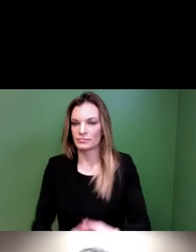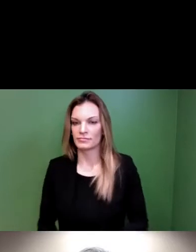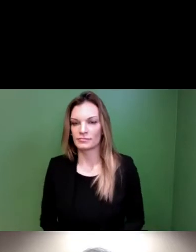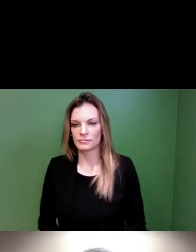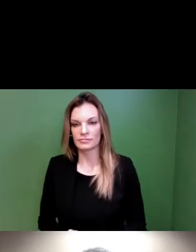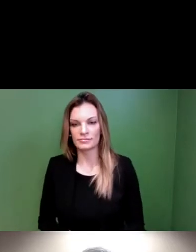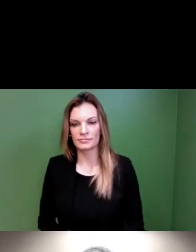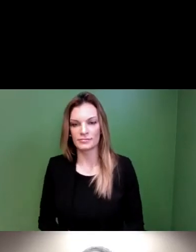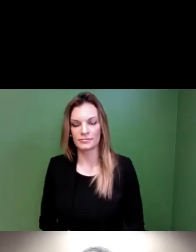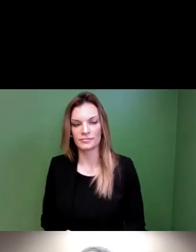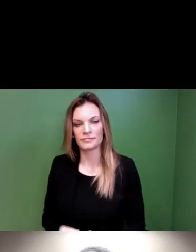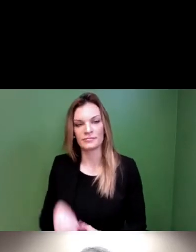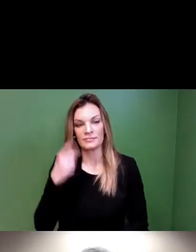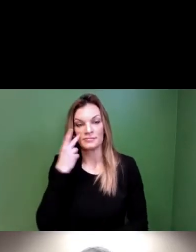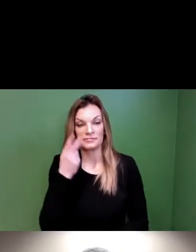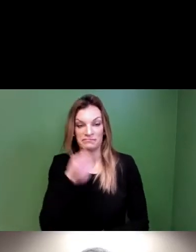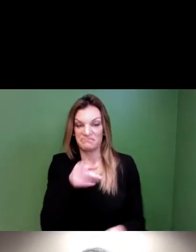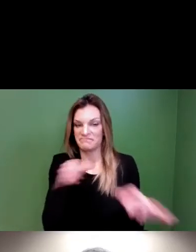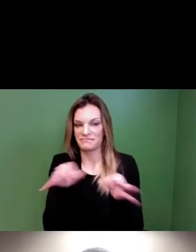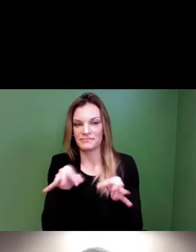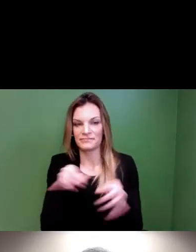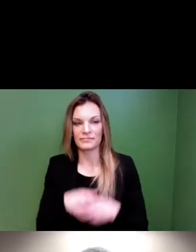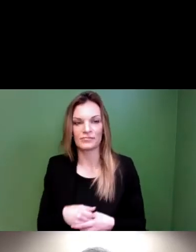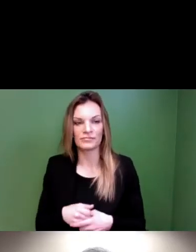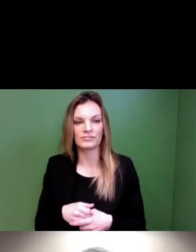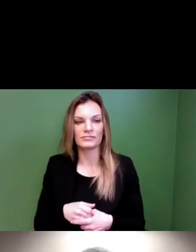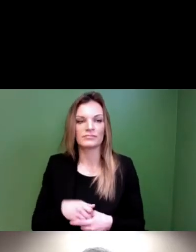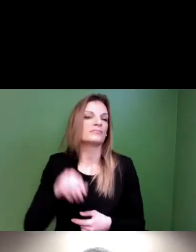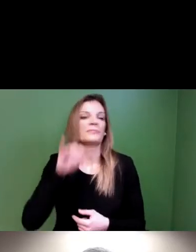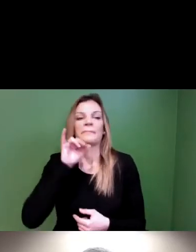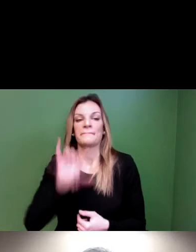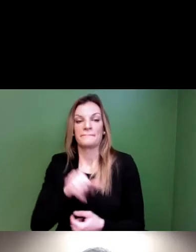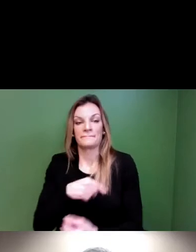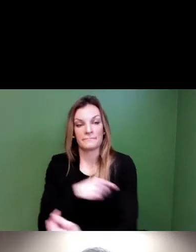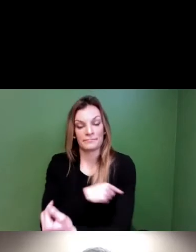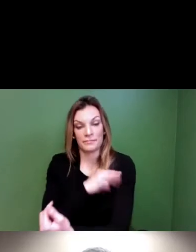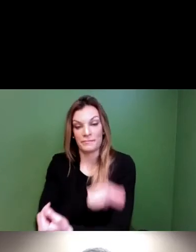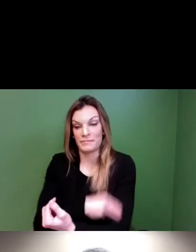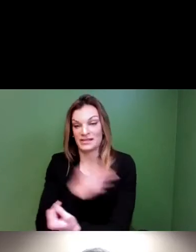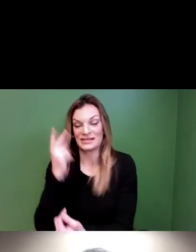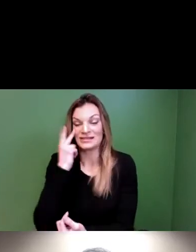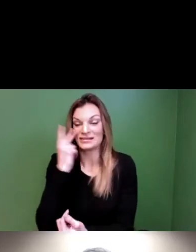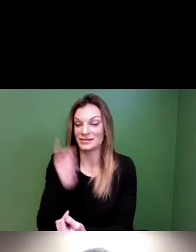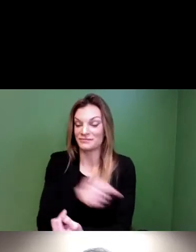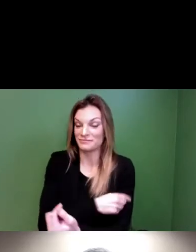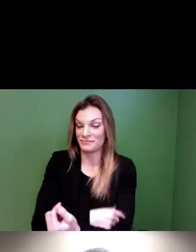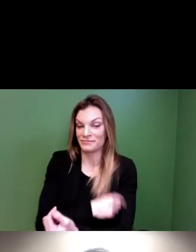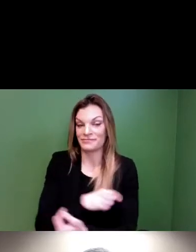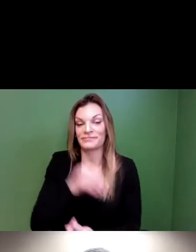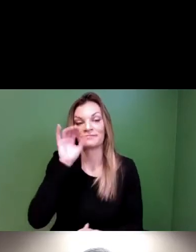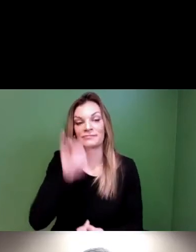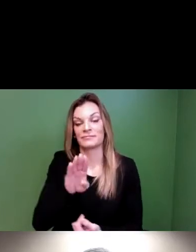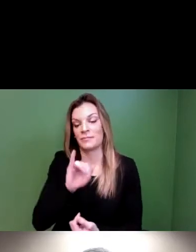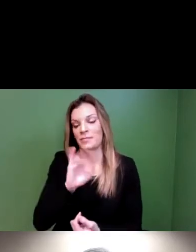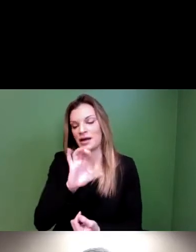And this will demonstrate that. So the bicep muscle that you see on the left side, that's typically a muscle that goes